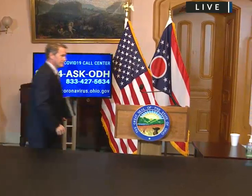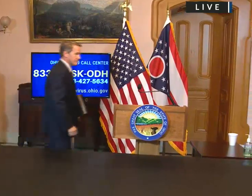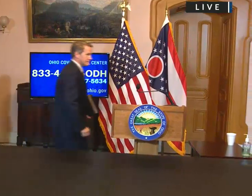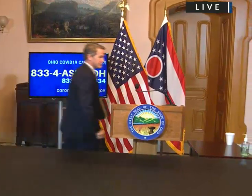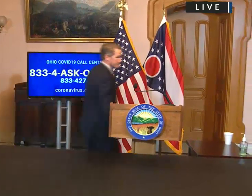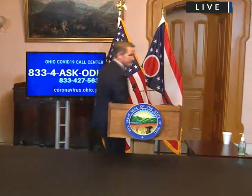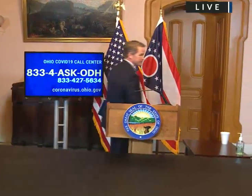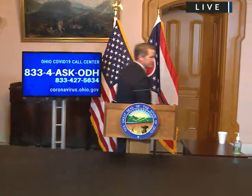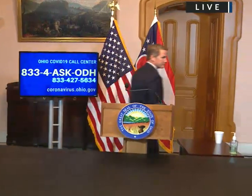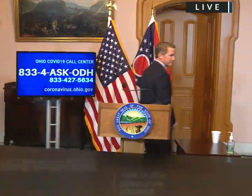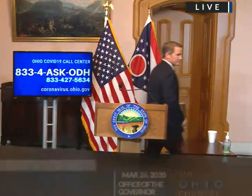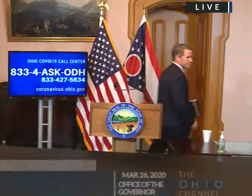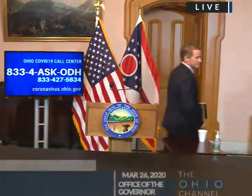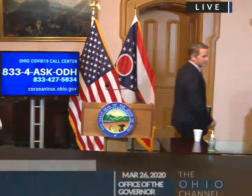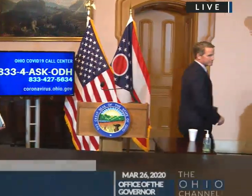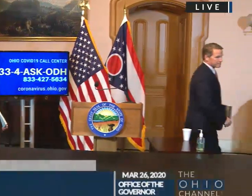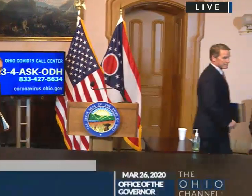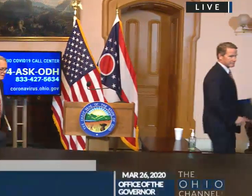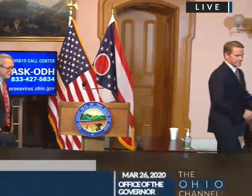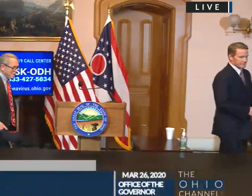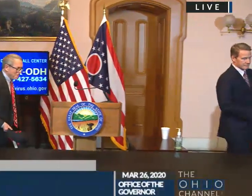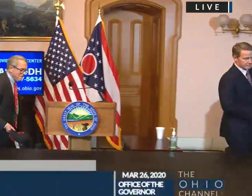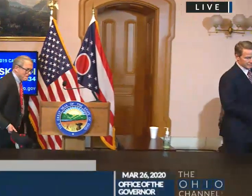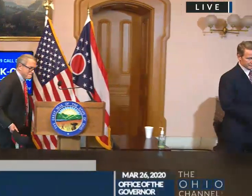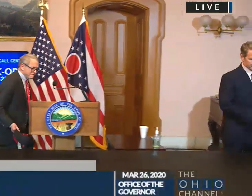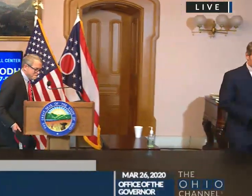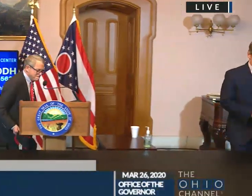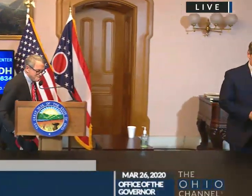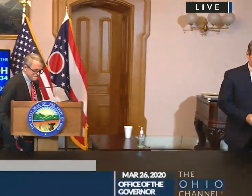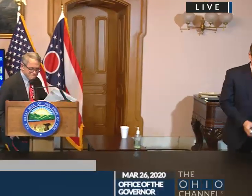and the governor suggested that that might be something that he is considering.